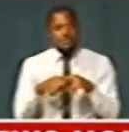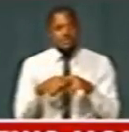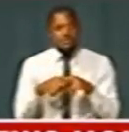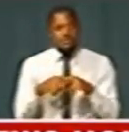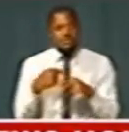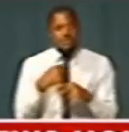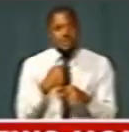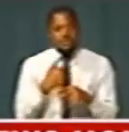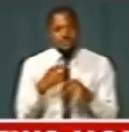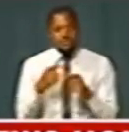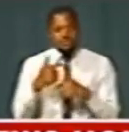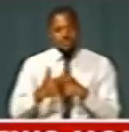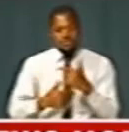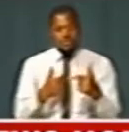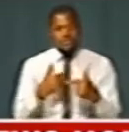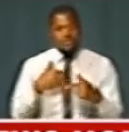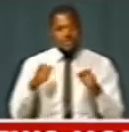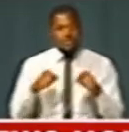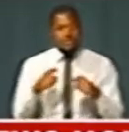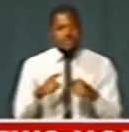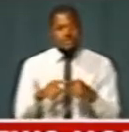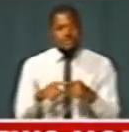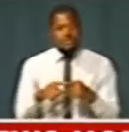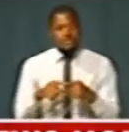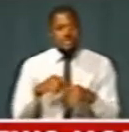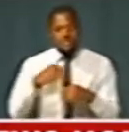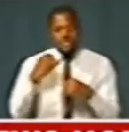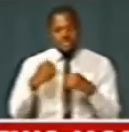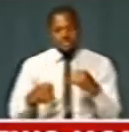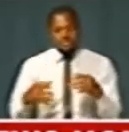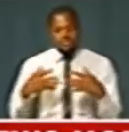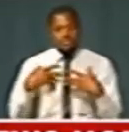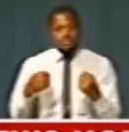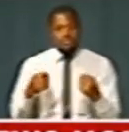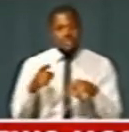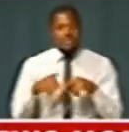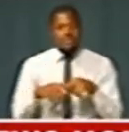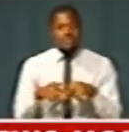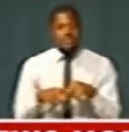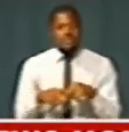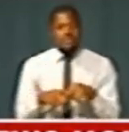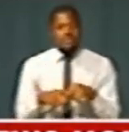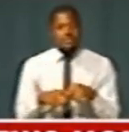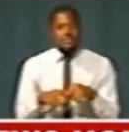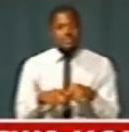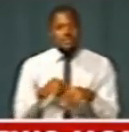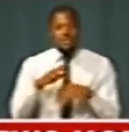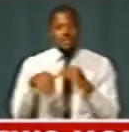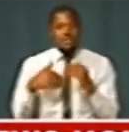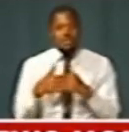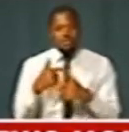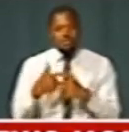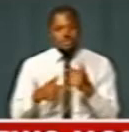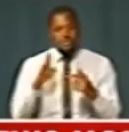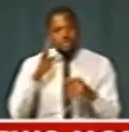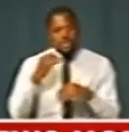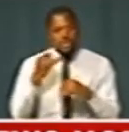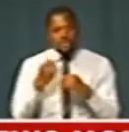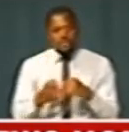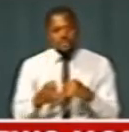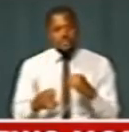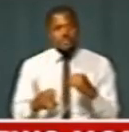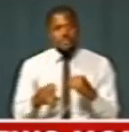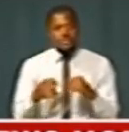we as a generation have the ability to end HIV transmission. It is our generation that will end